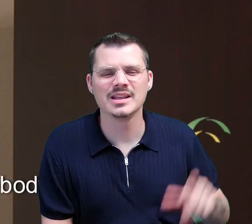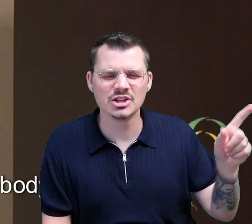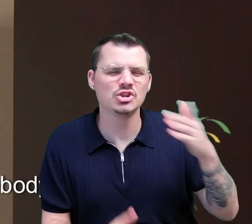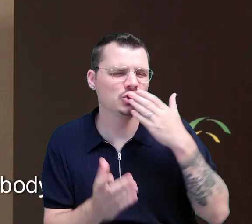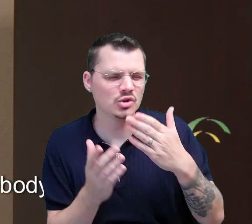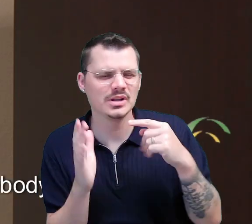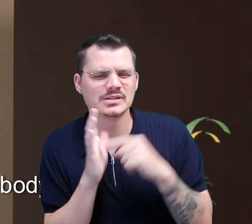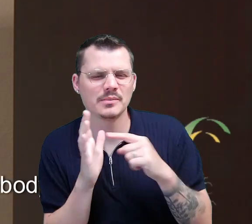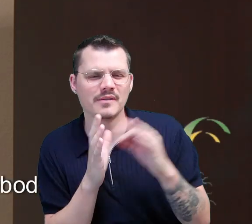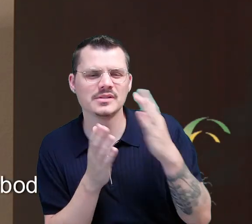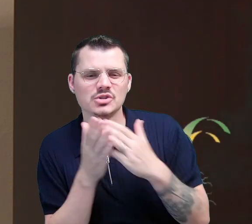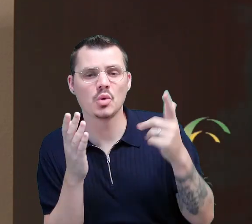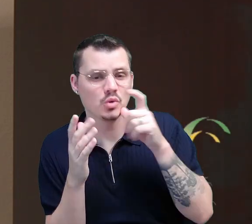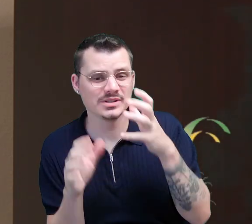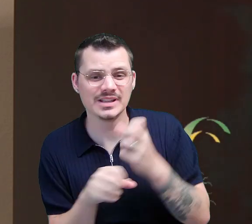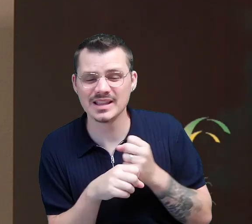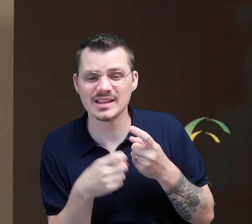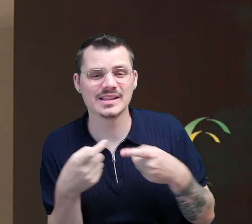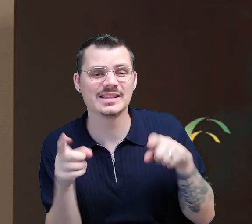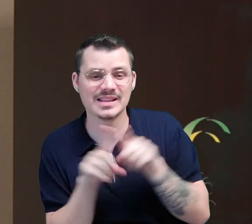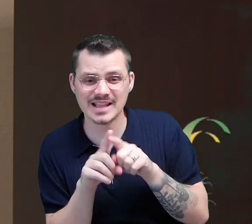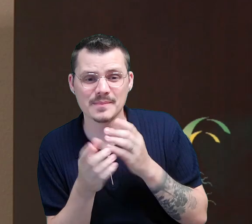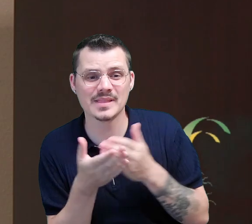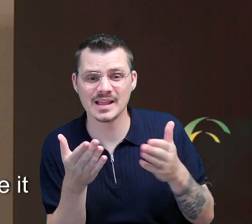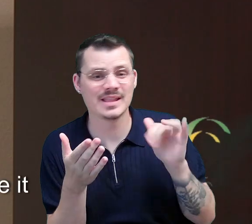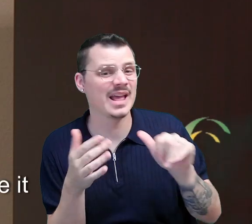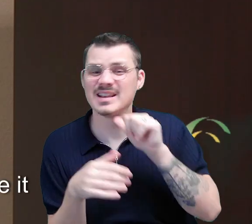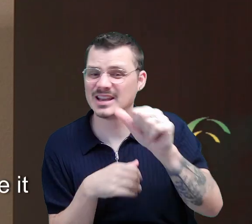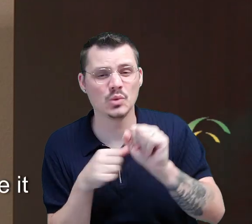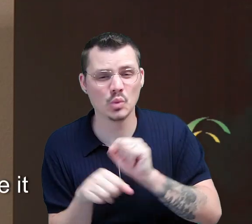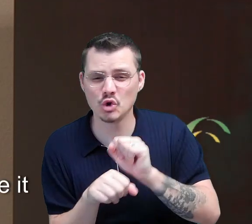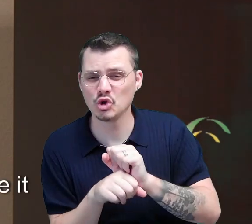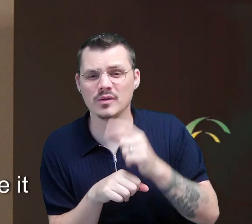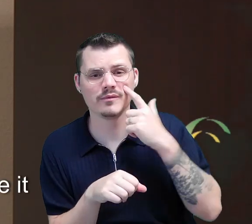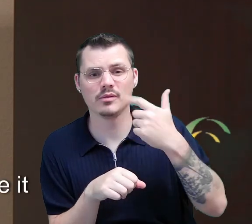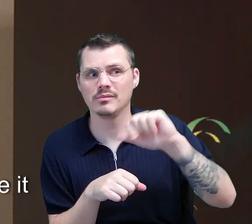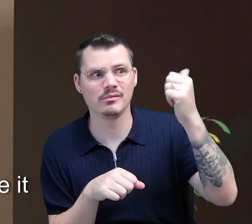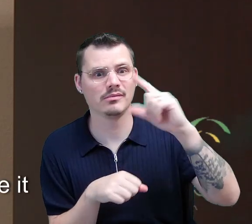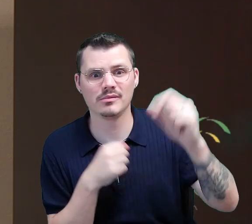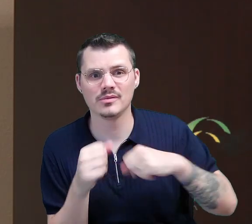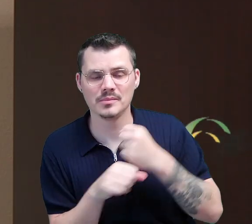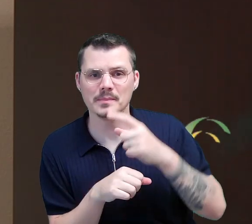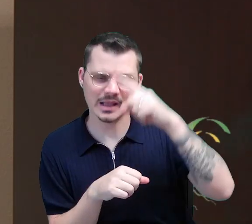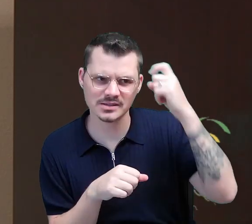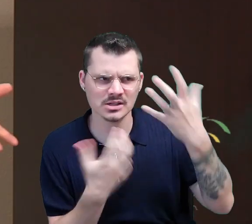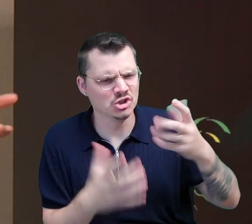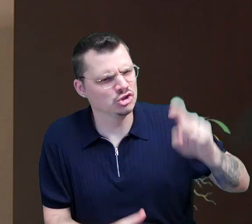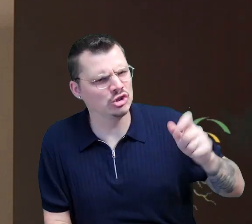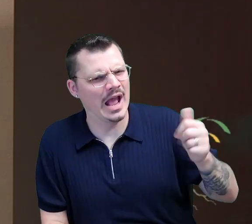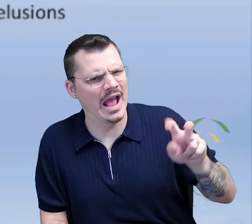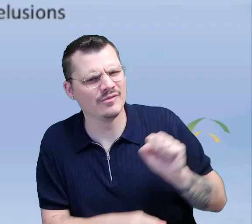He was a very good example of somebody who's getting the same thing that didn't work for decades because it should have worked.